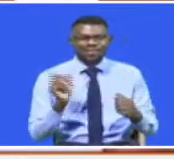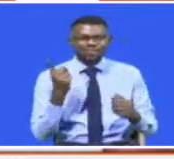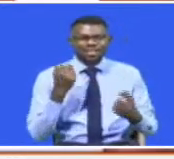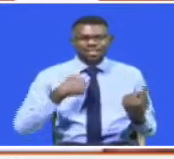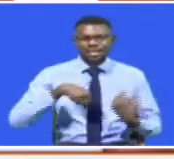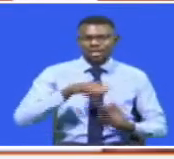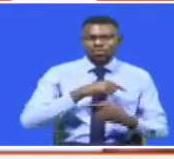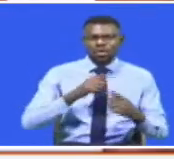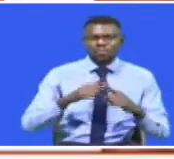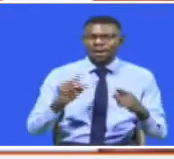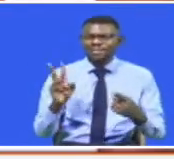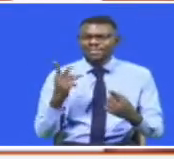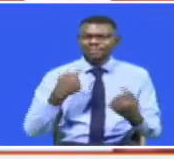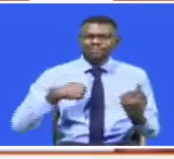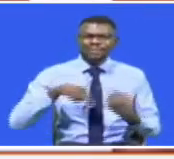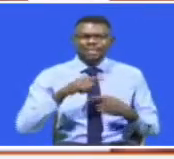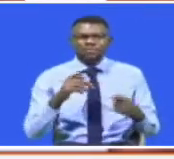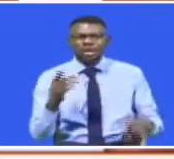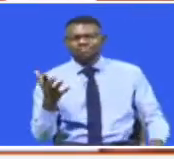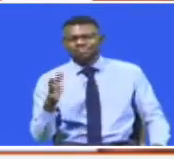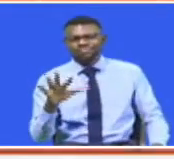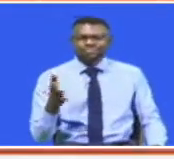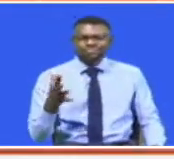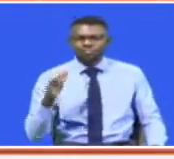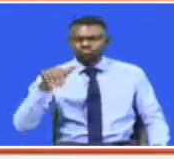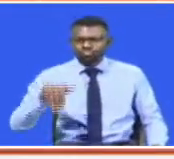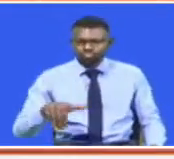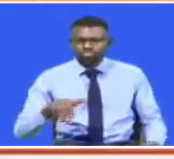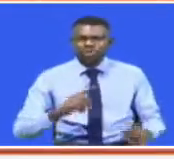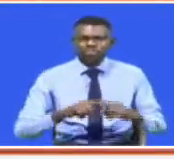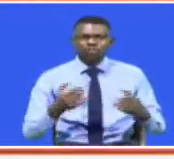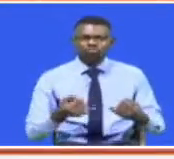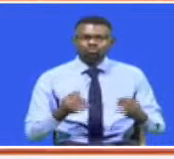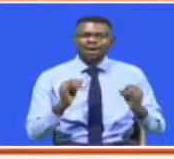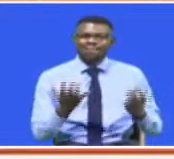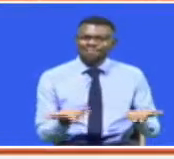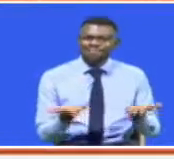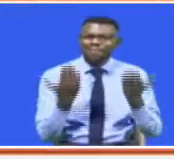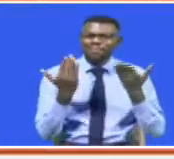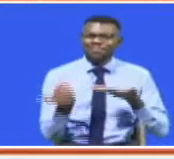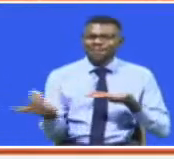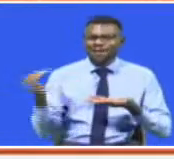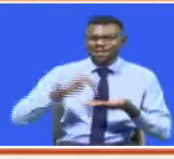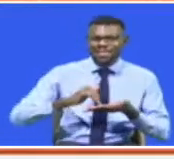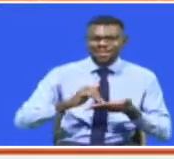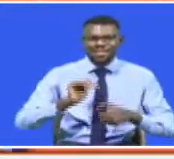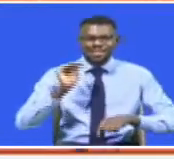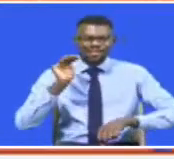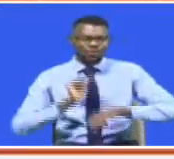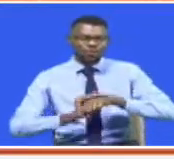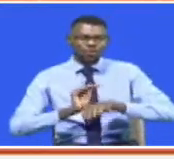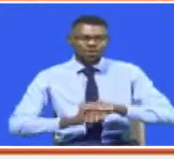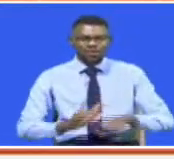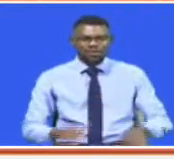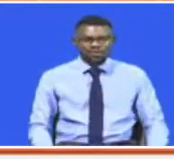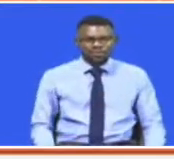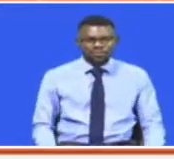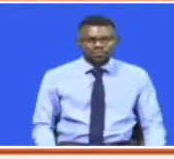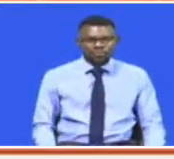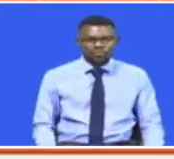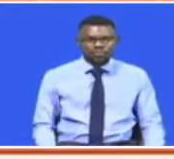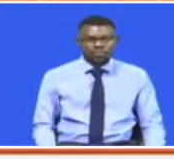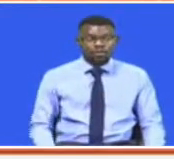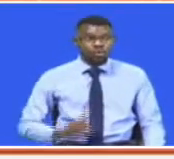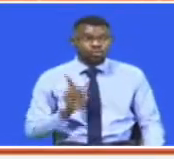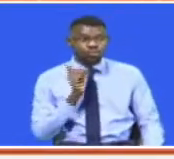in the second set we did go down a bit, but we managed to pick ourselves up and that's good. Well,